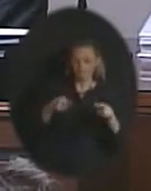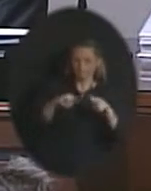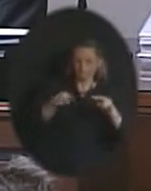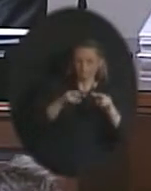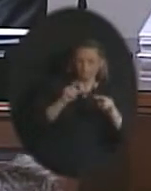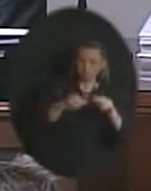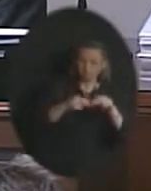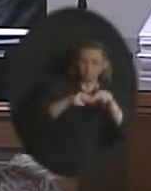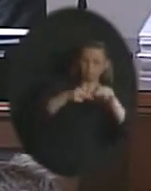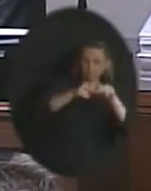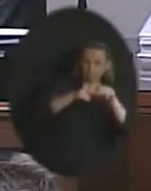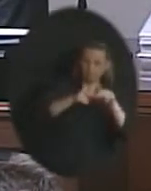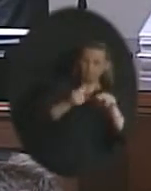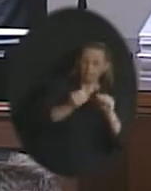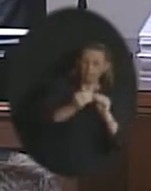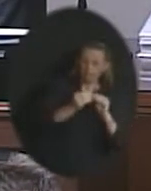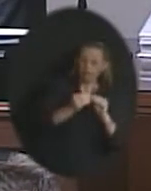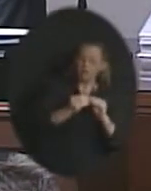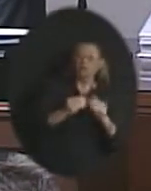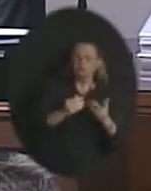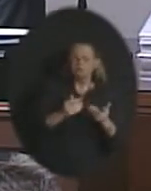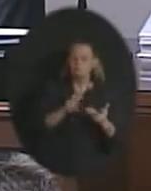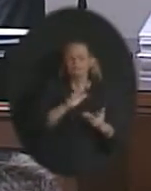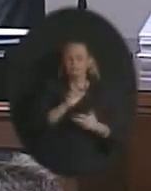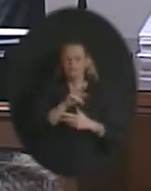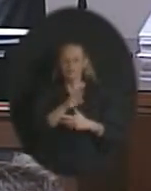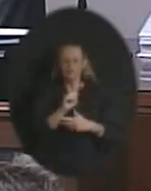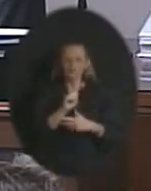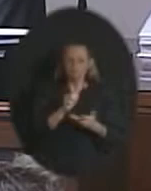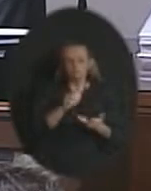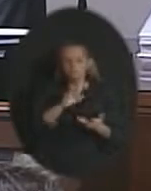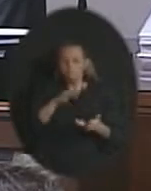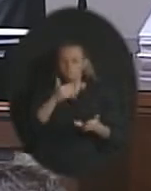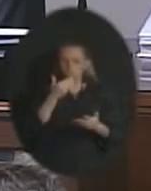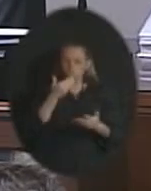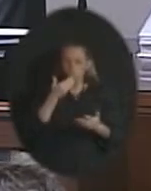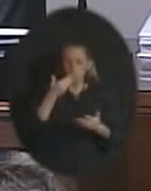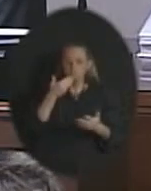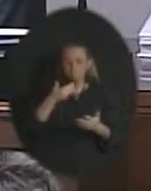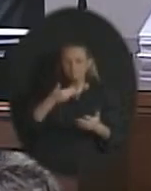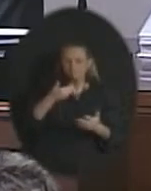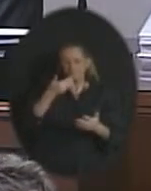hundreds was higher than where we're at today. We have a competitive product. Mm-hmm. Right.